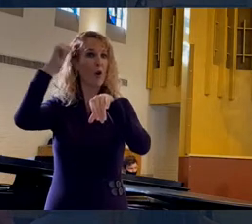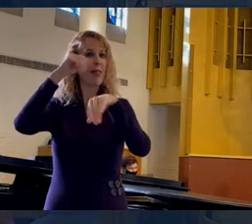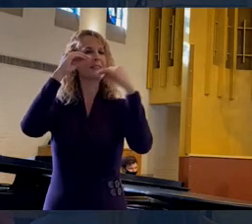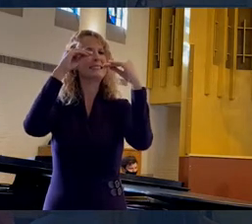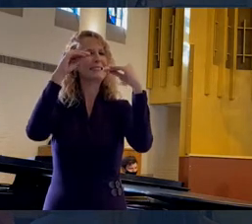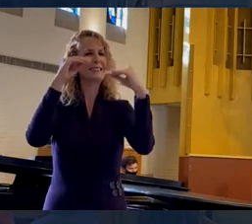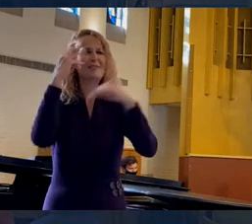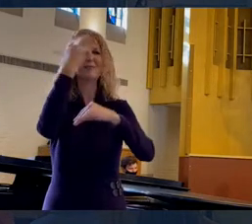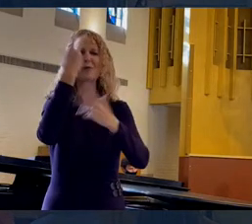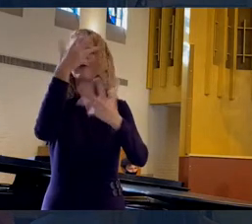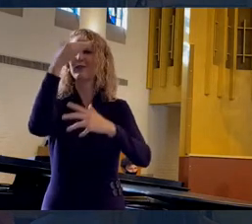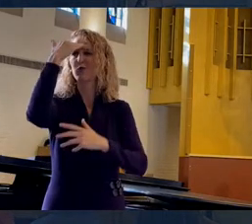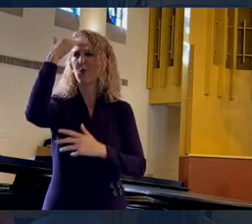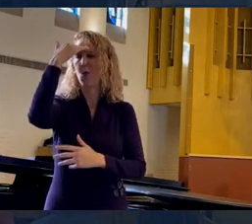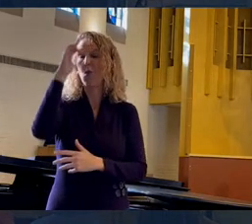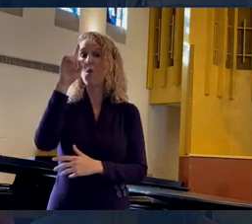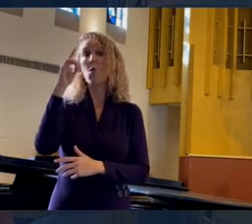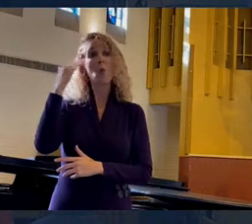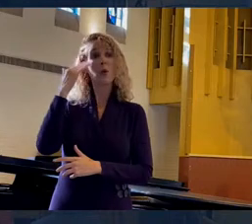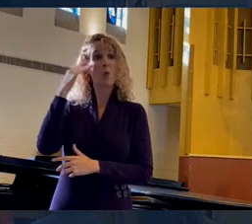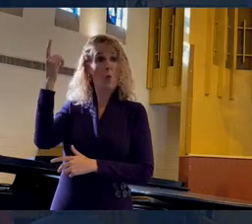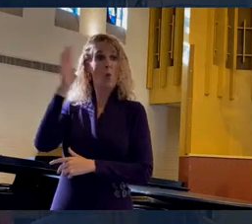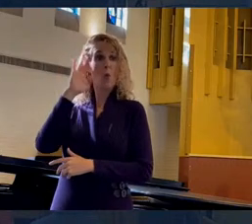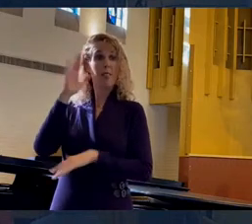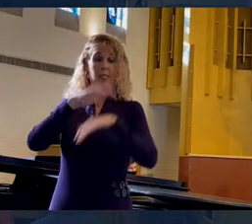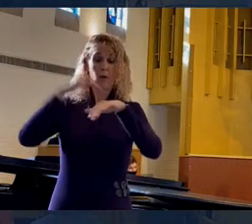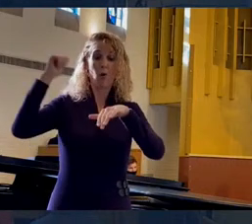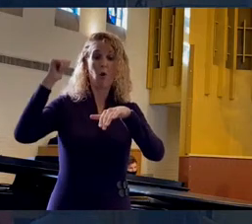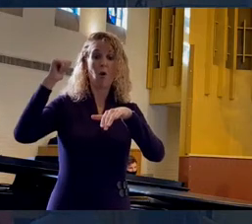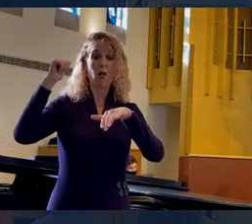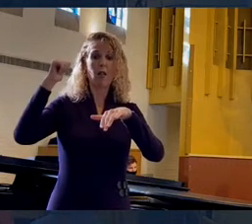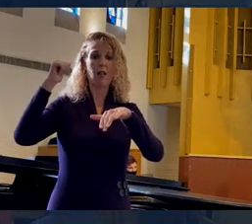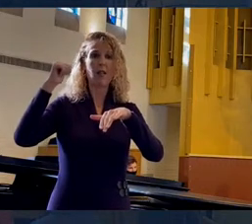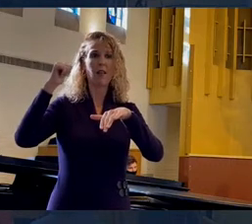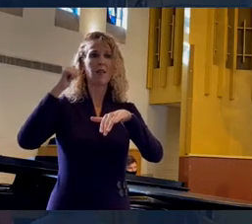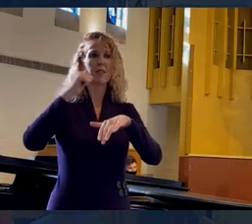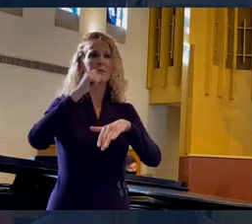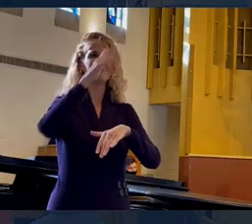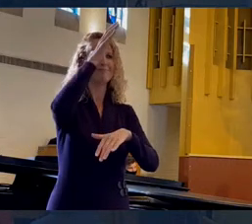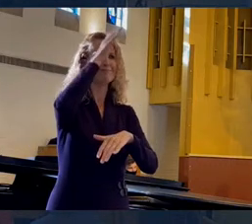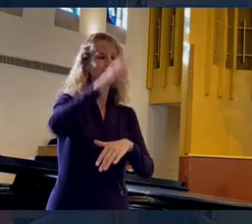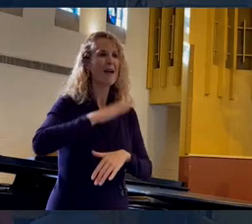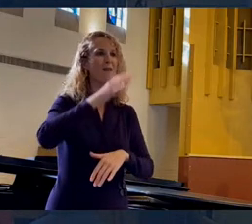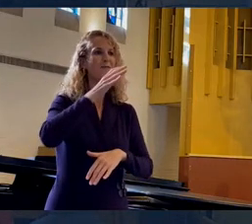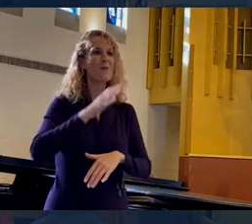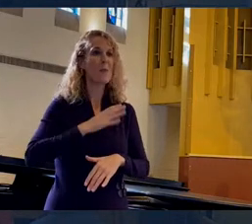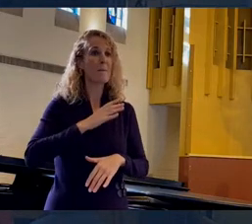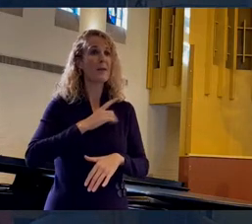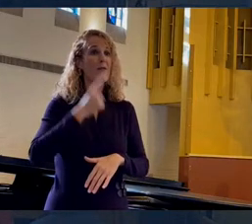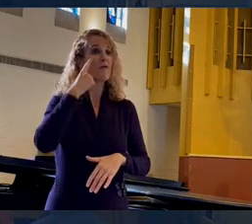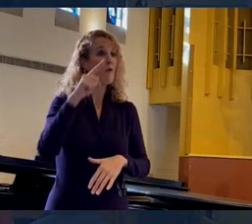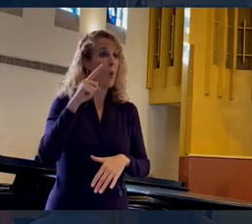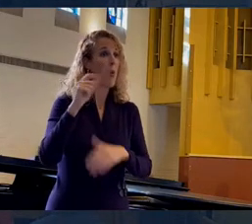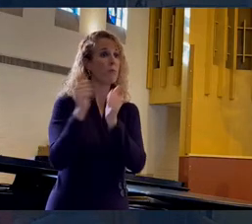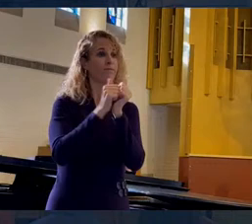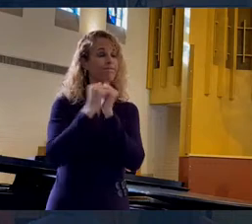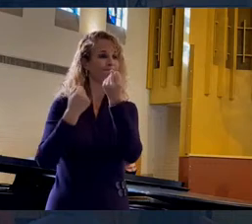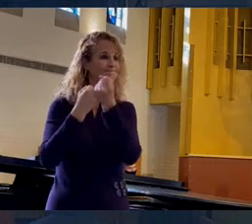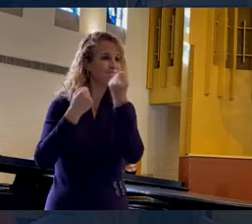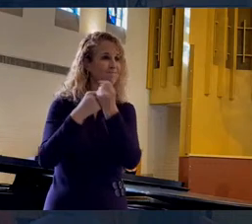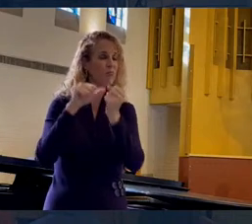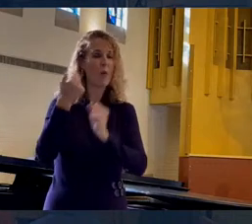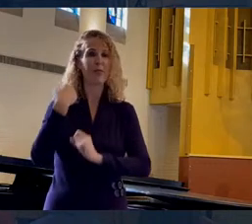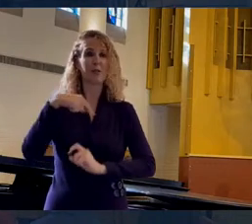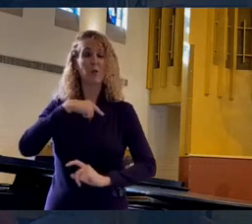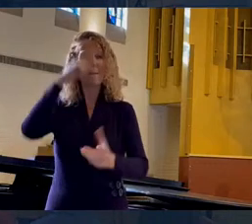teach beauty. We know that God will call us to form men and women for and with others who find beauty